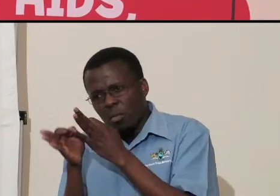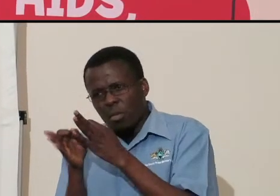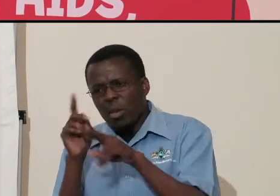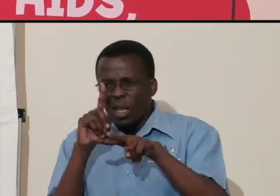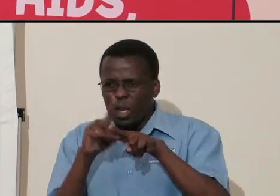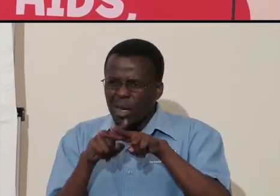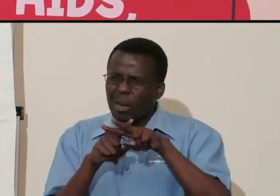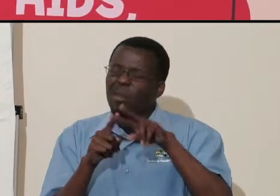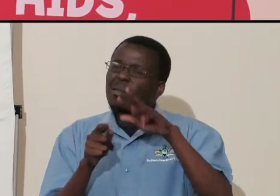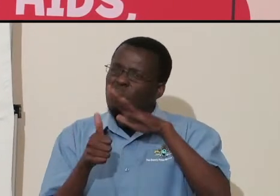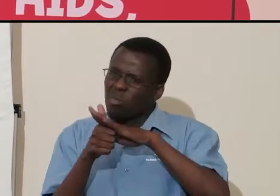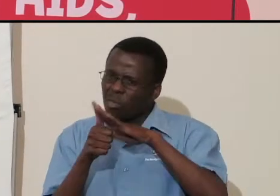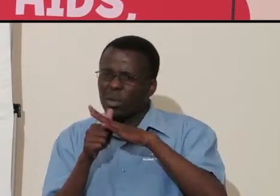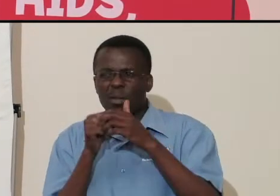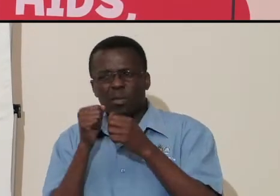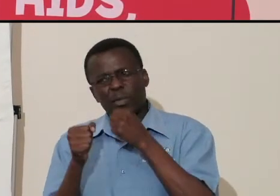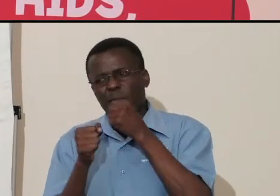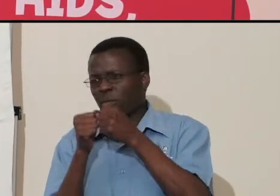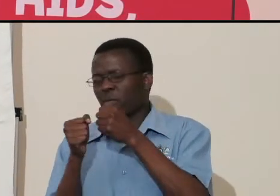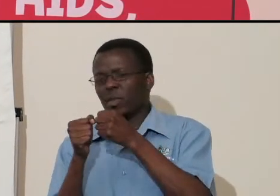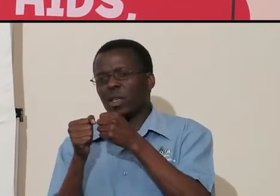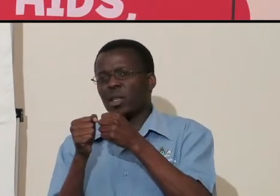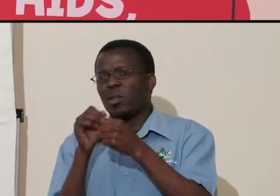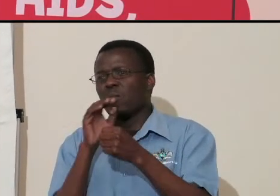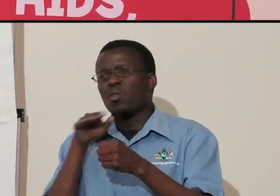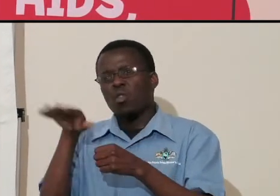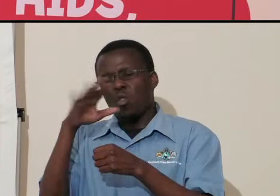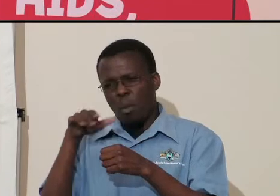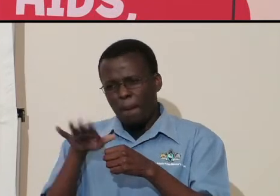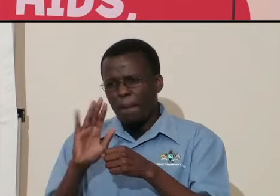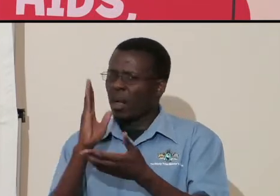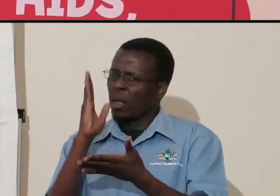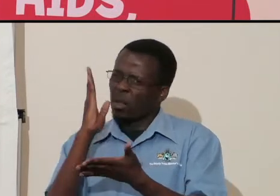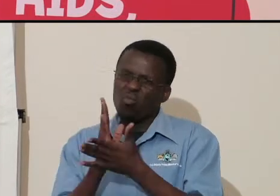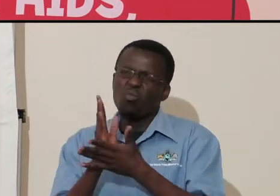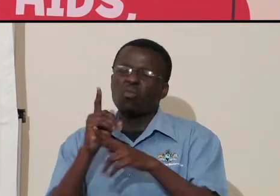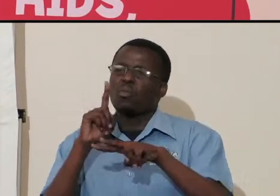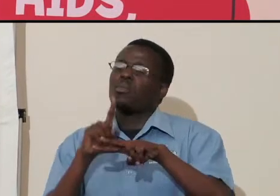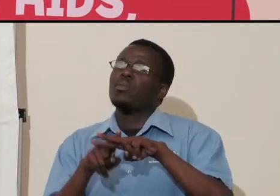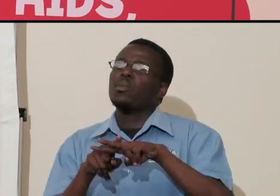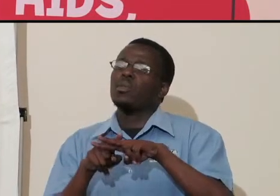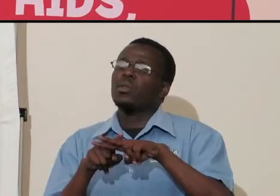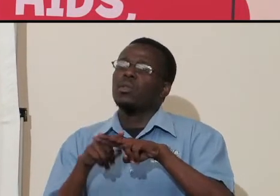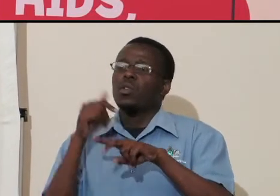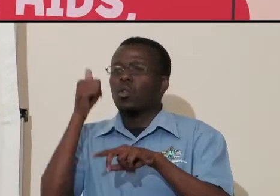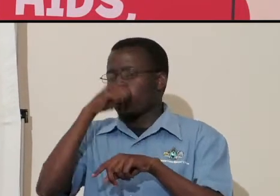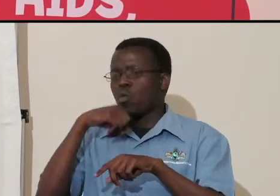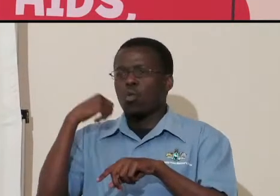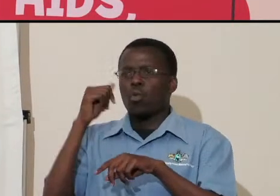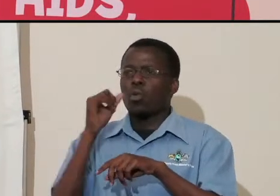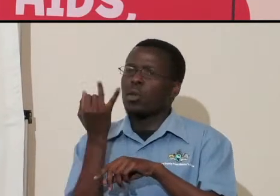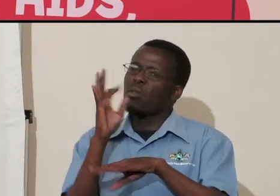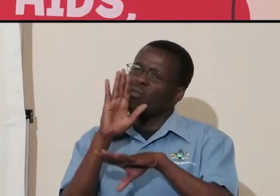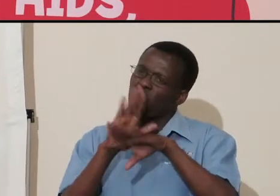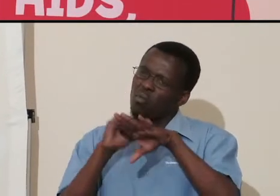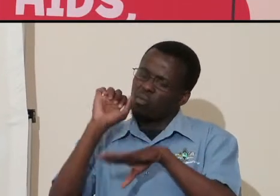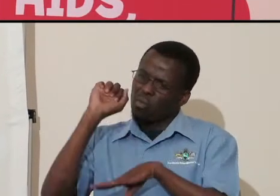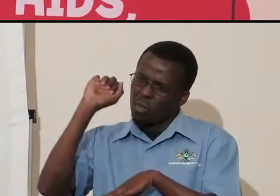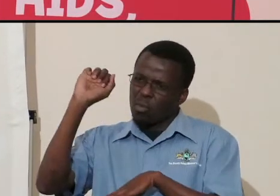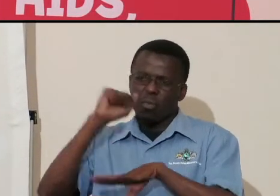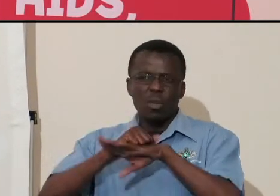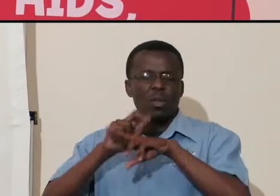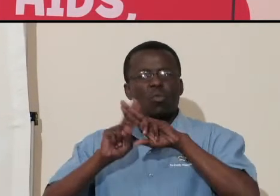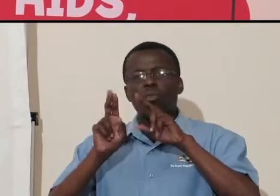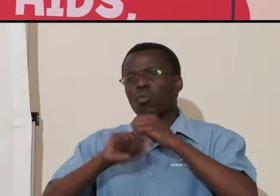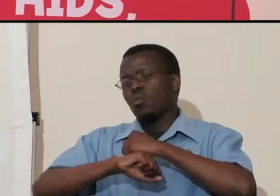we have the obligation and the task to end AIDS. Father, without you, we cannot achieve that.